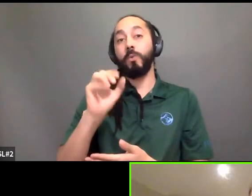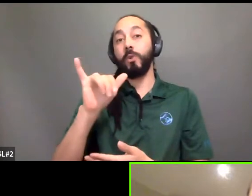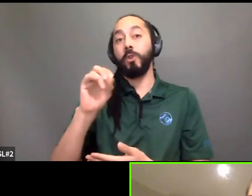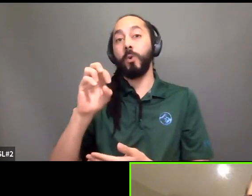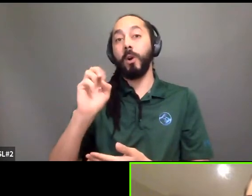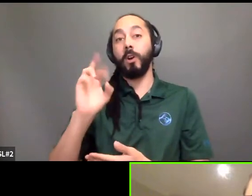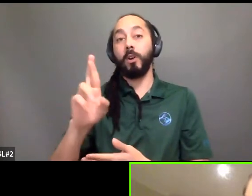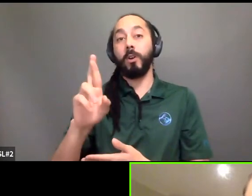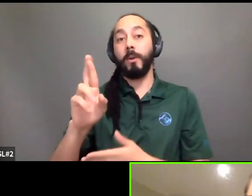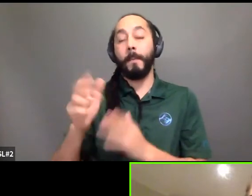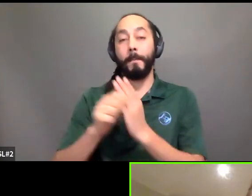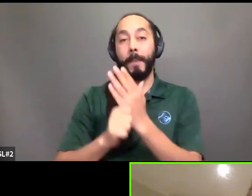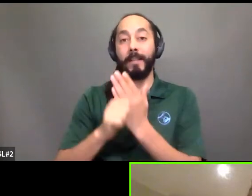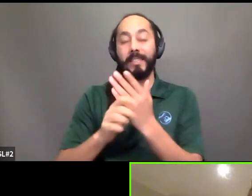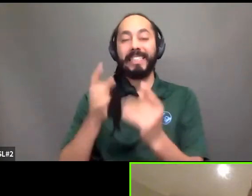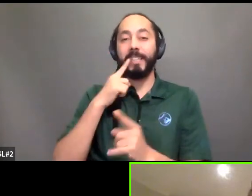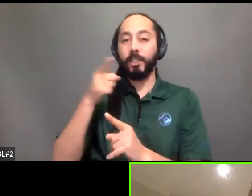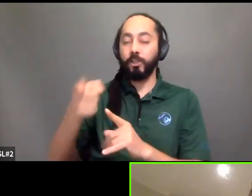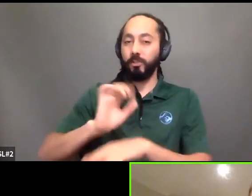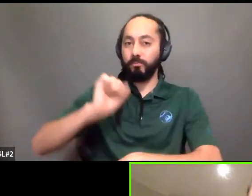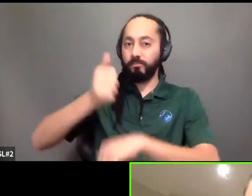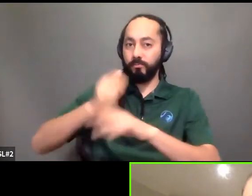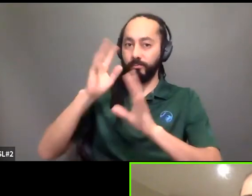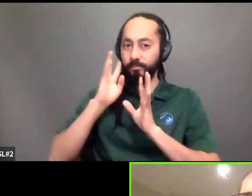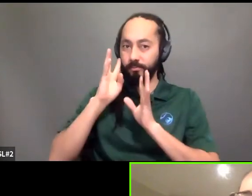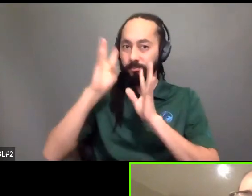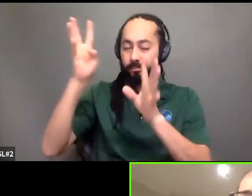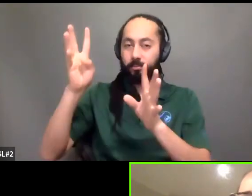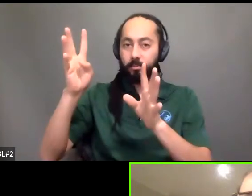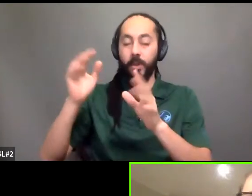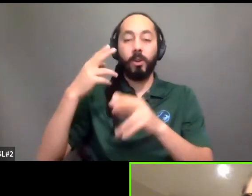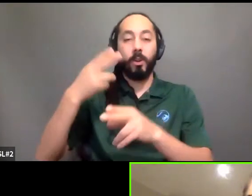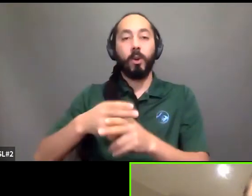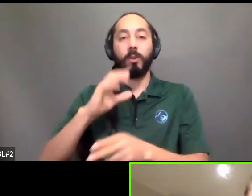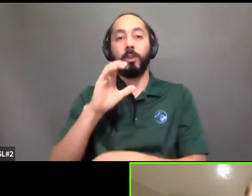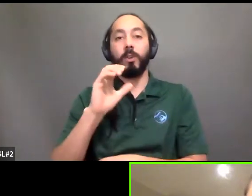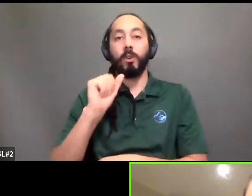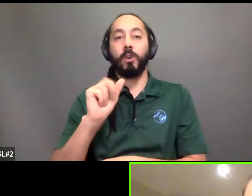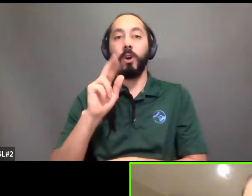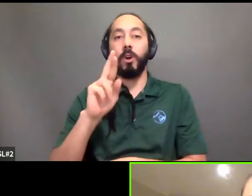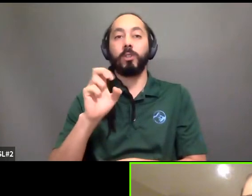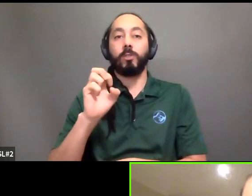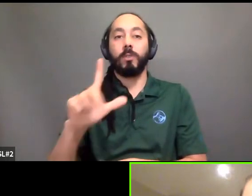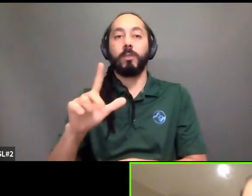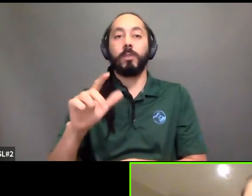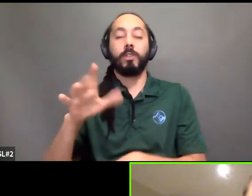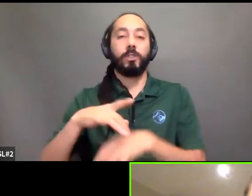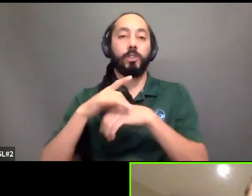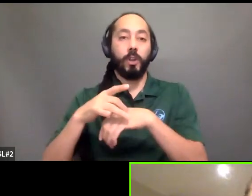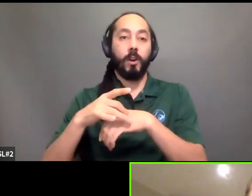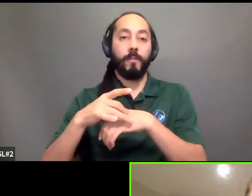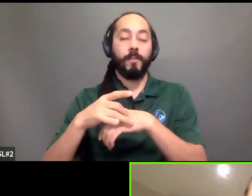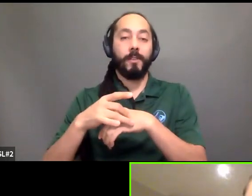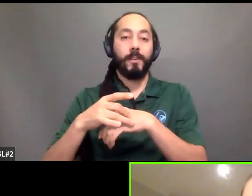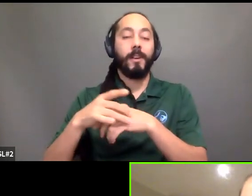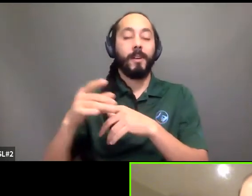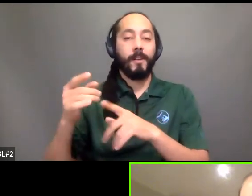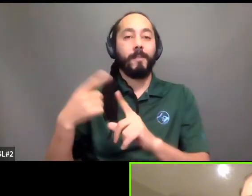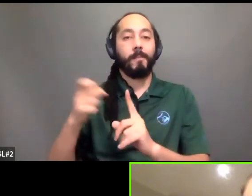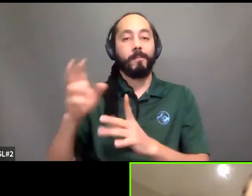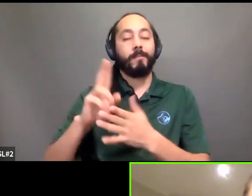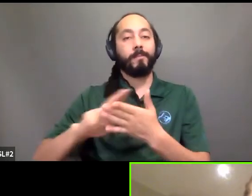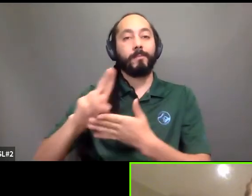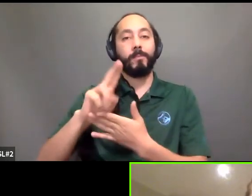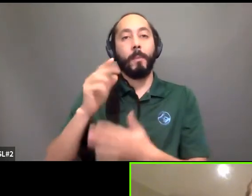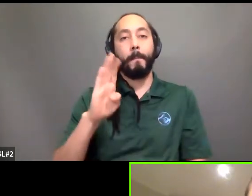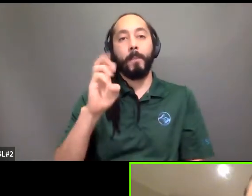called carceral geography when she was at Berkeley, which examines the complex interrelationships among